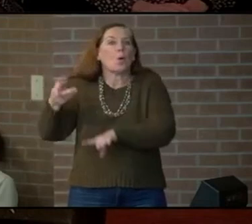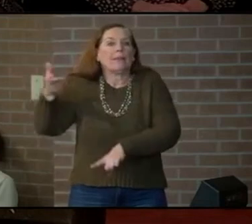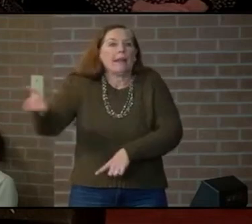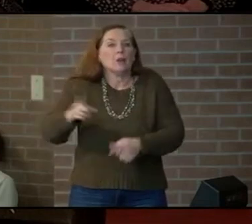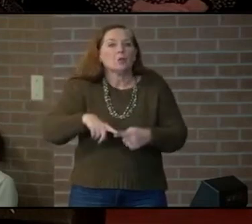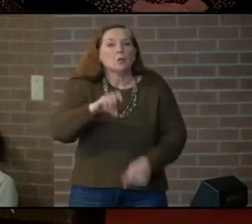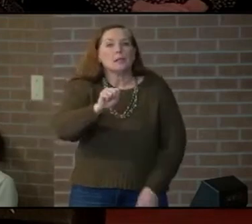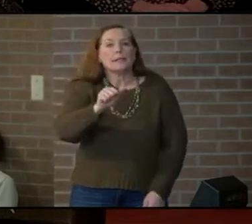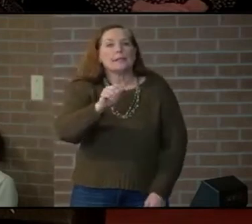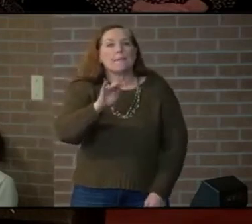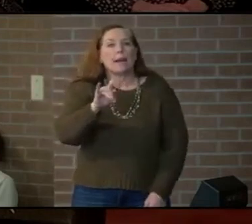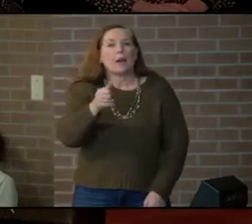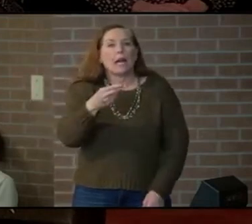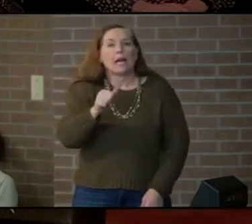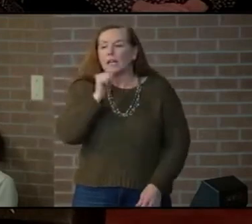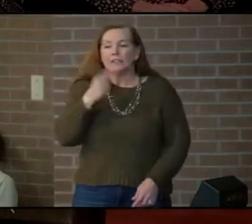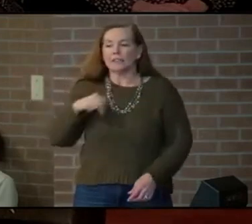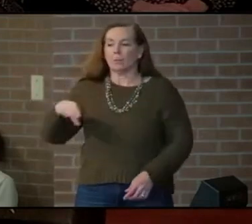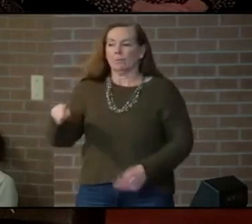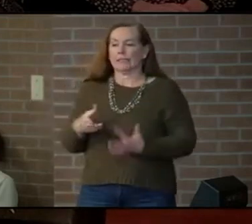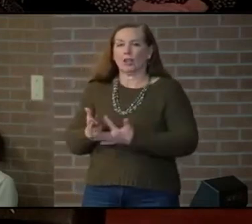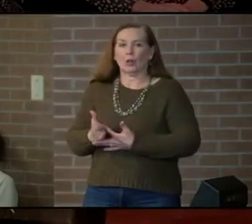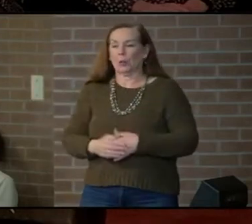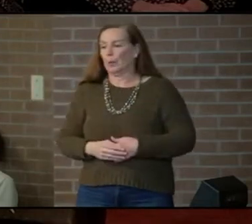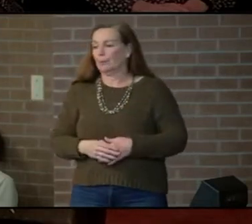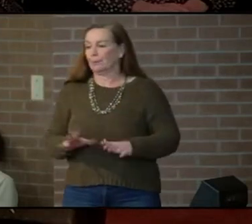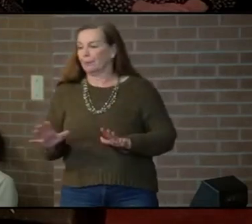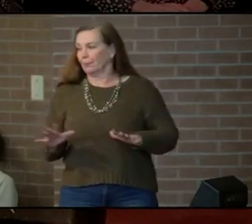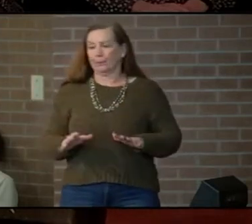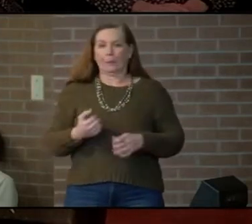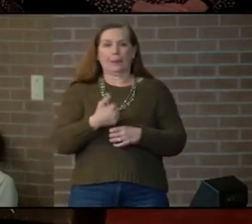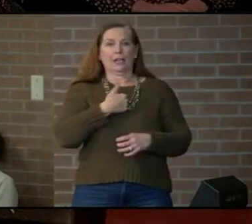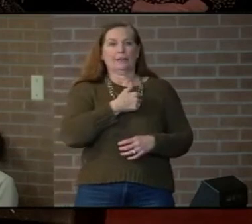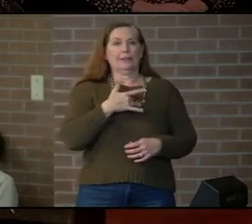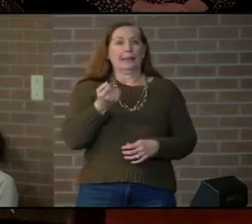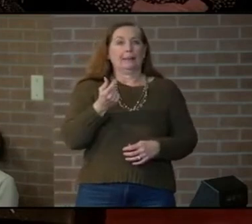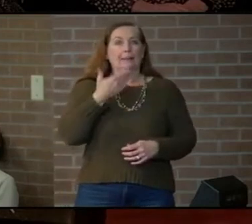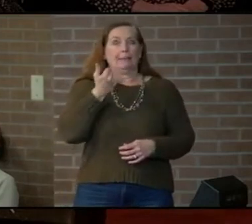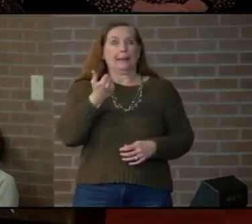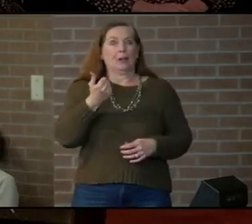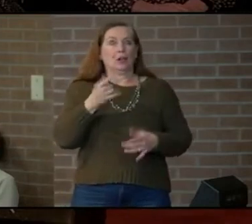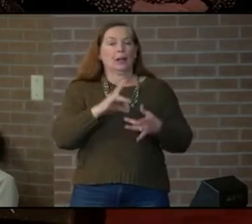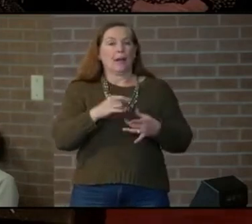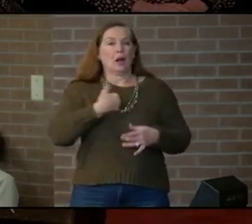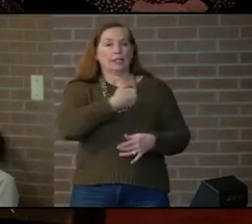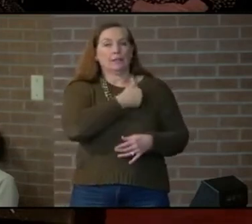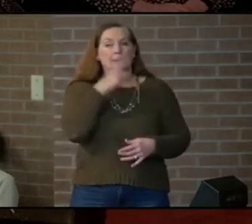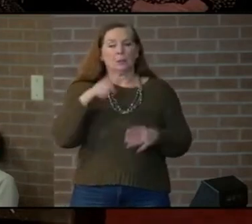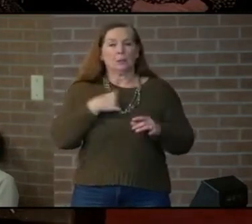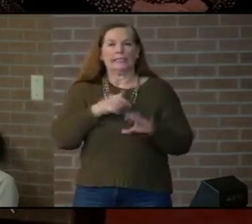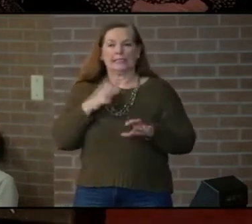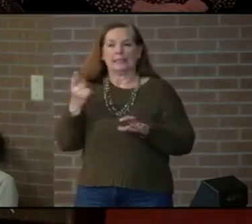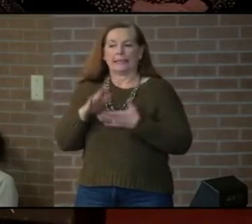You know, kind of just passing through, making ourselves feel a little bit better about ourselves because we did something nice for those